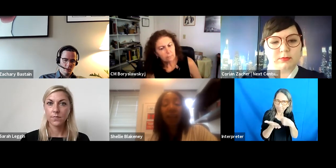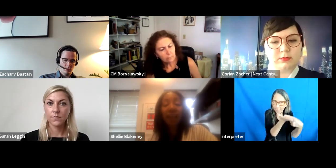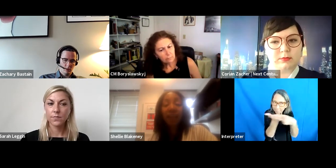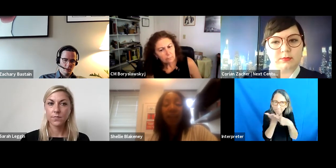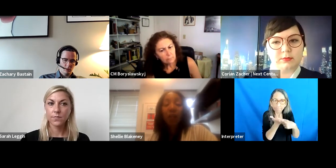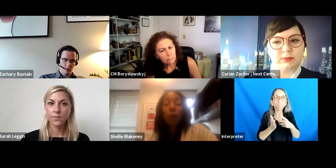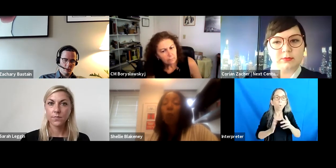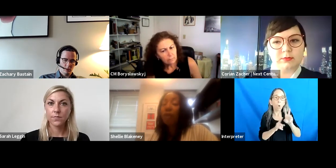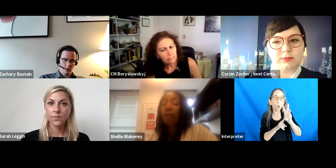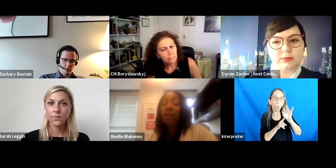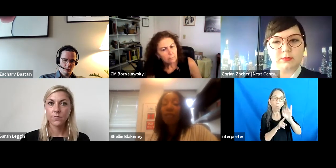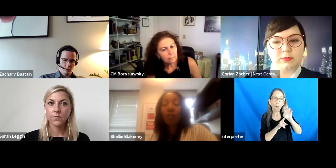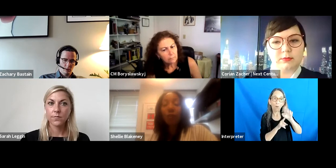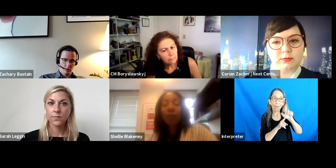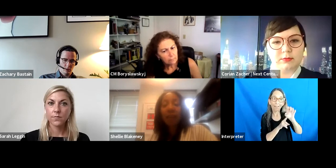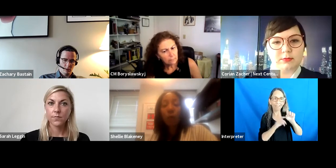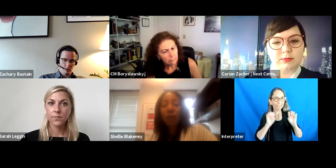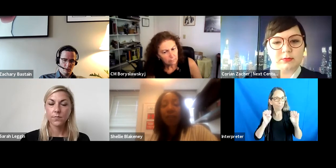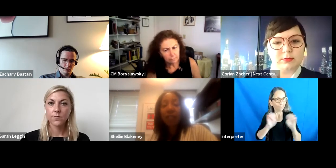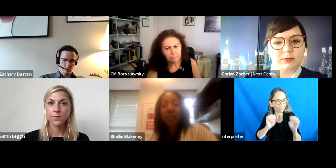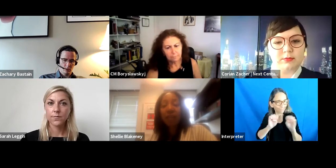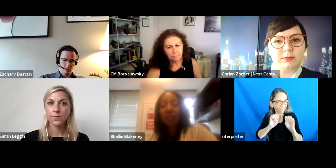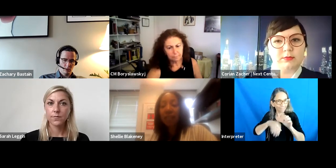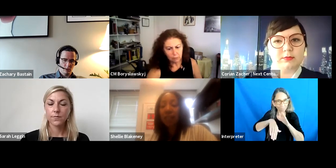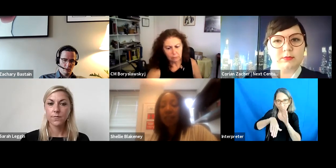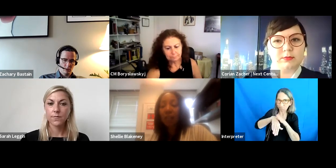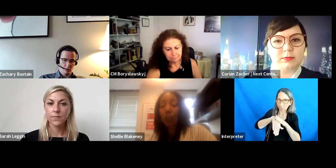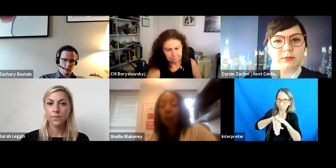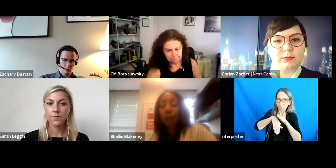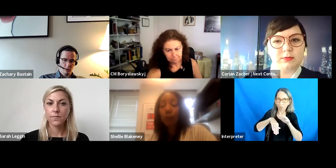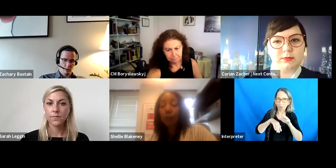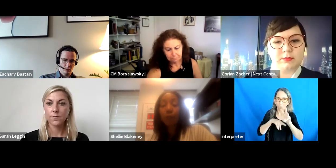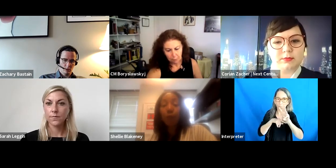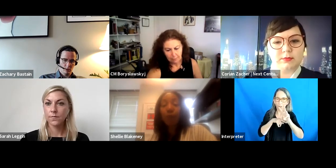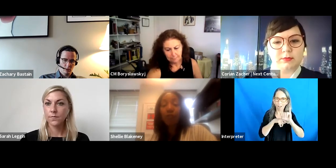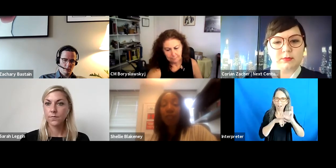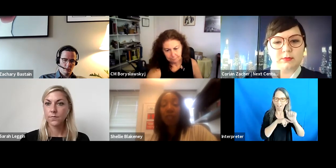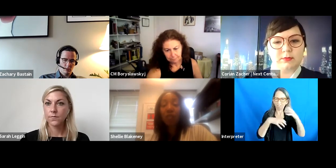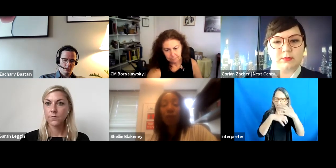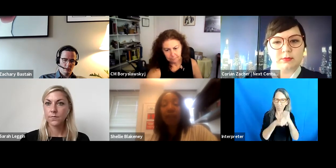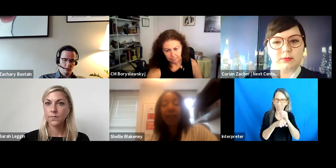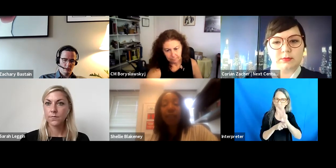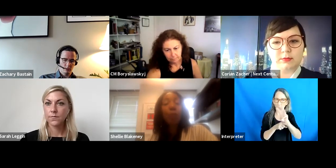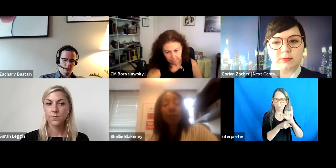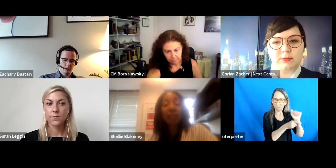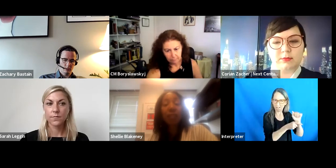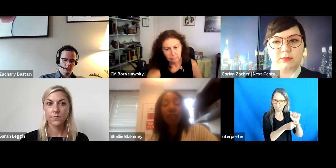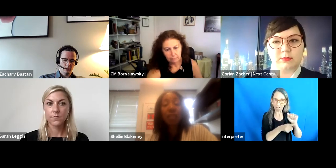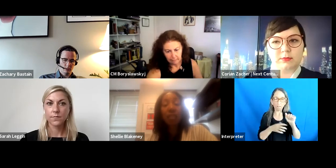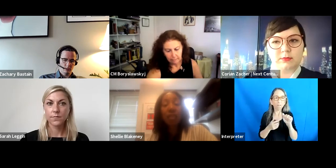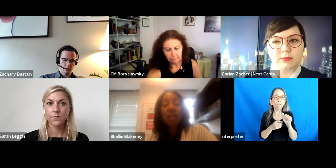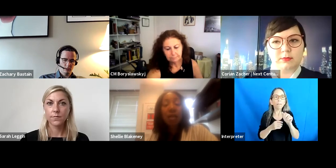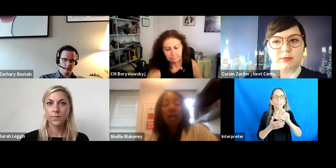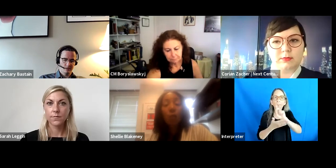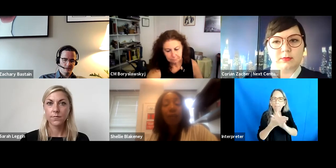as WEA. WEA is an alerting network designed to send alerts to mobile devices to enhance public